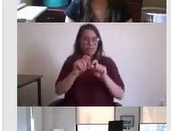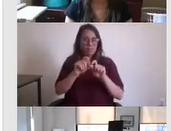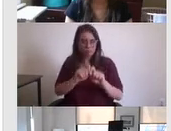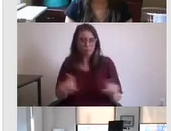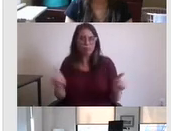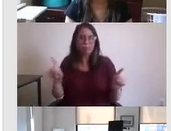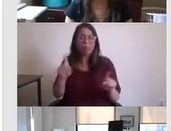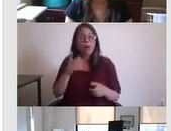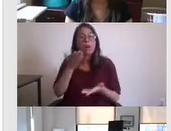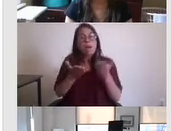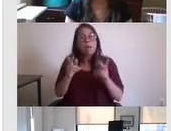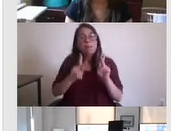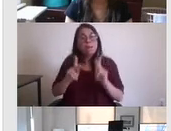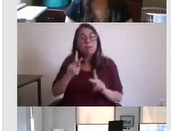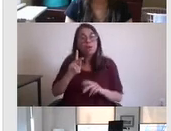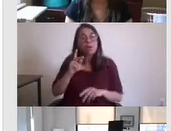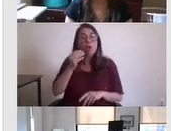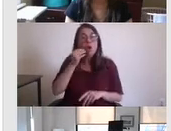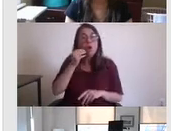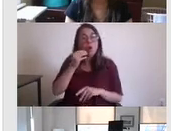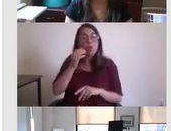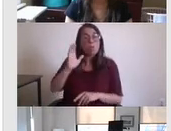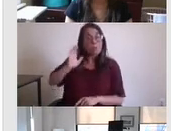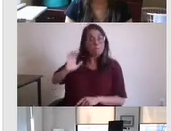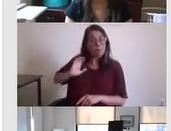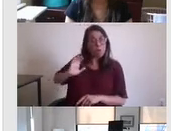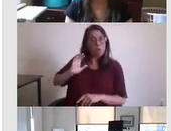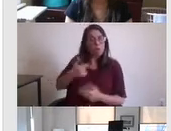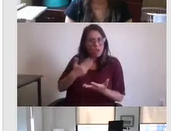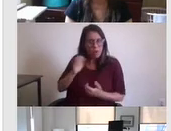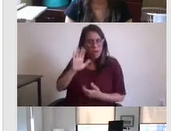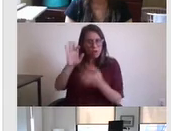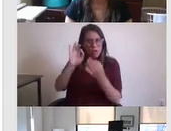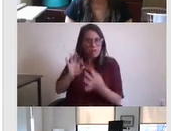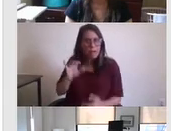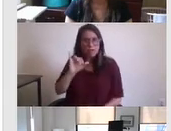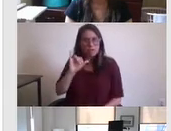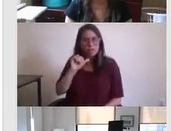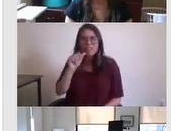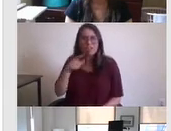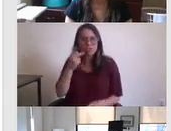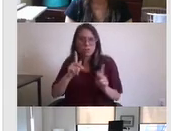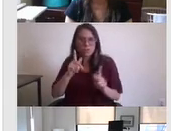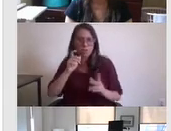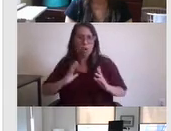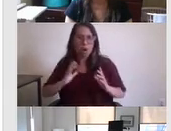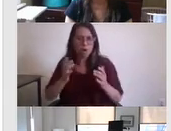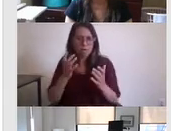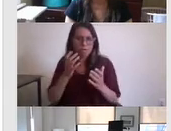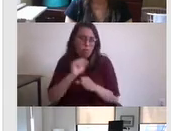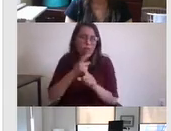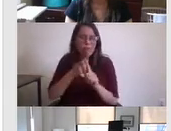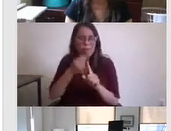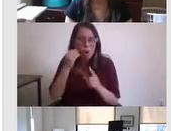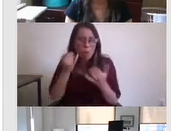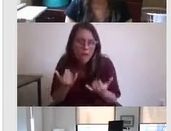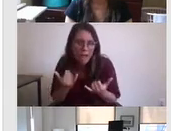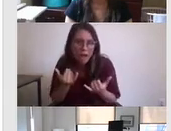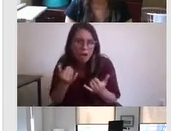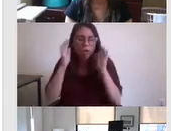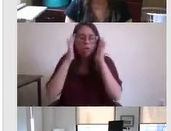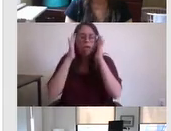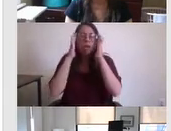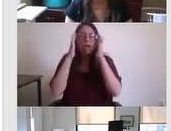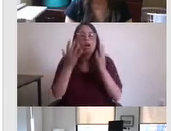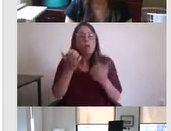Even if people have been returned, we still want feedback. We want to understand what went well. We want to understand what didn't, what